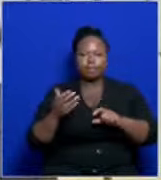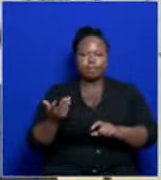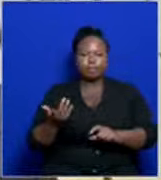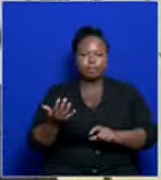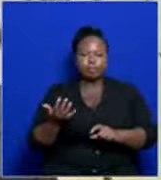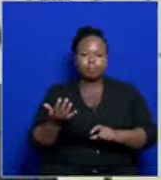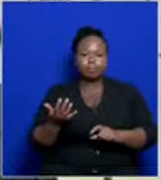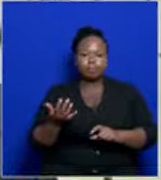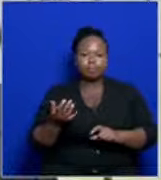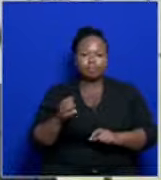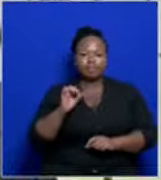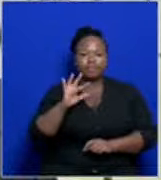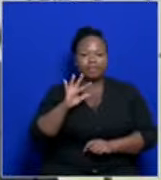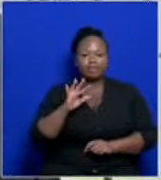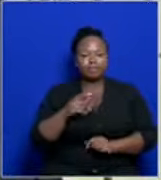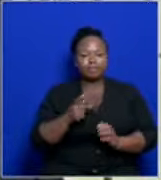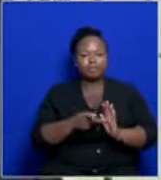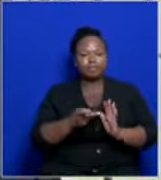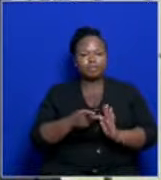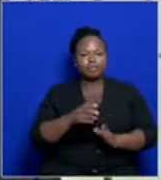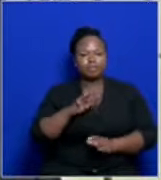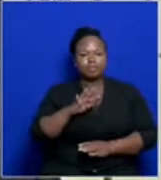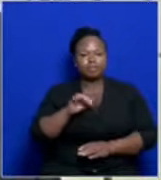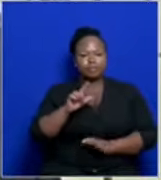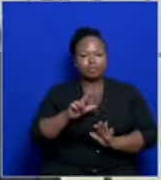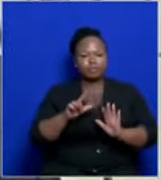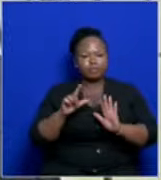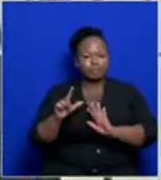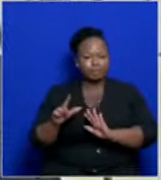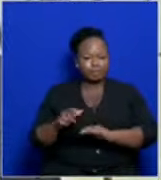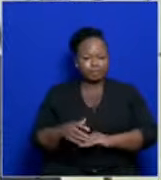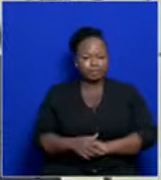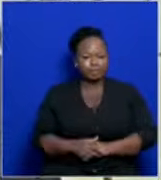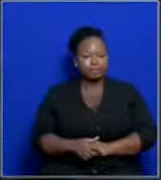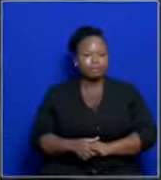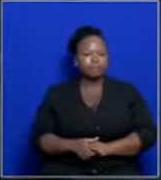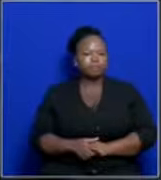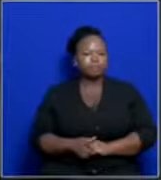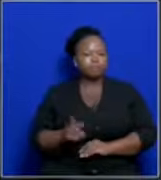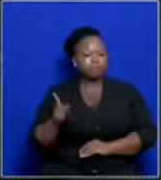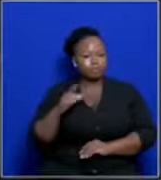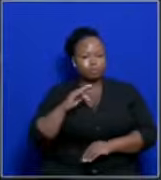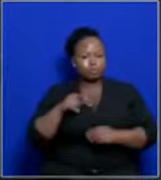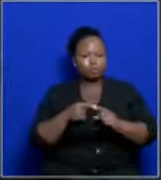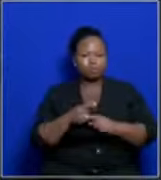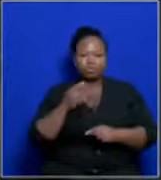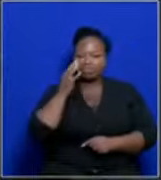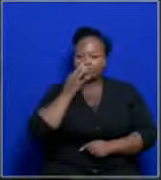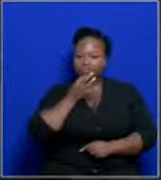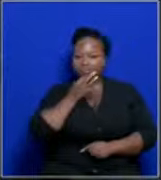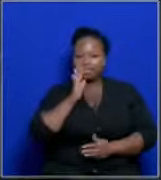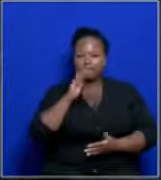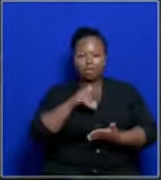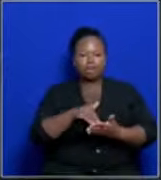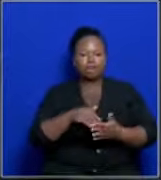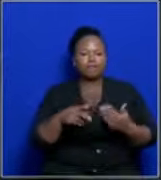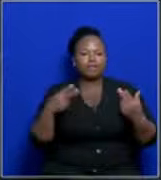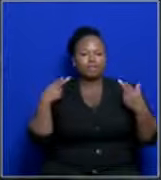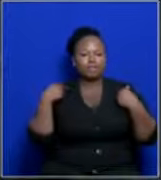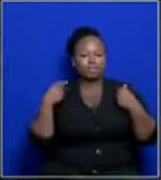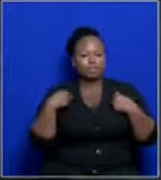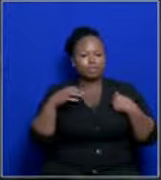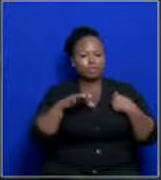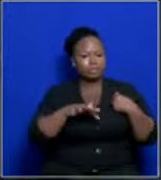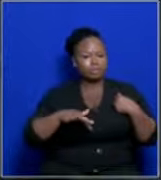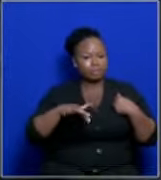page 477, she does speak to, they arrived at that security complex, at that complex,